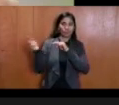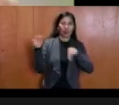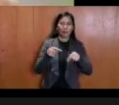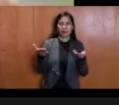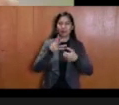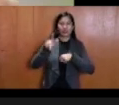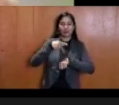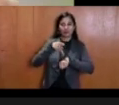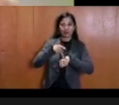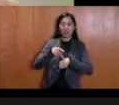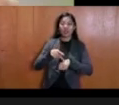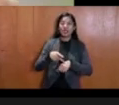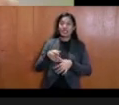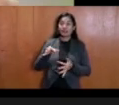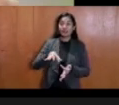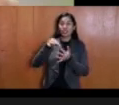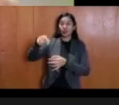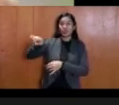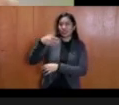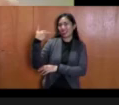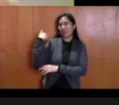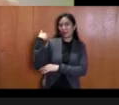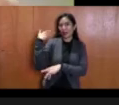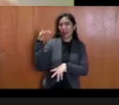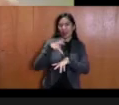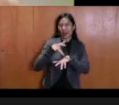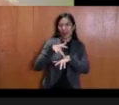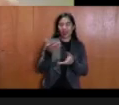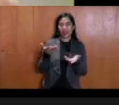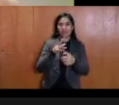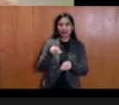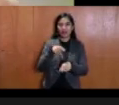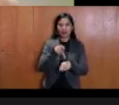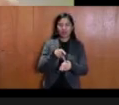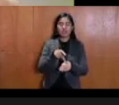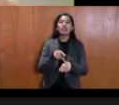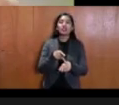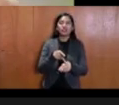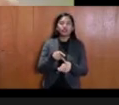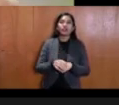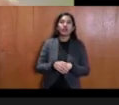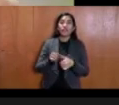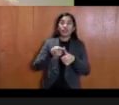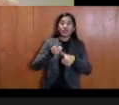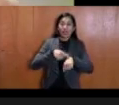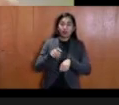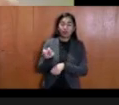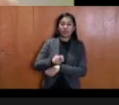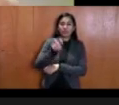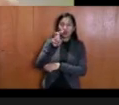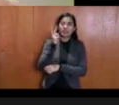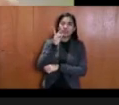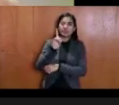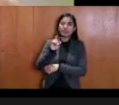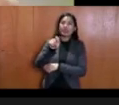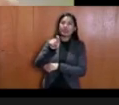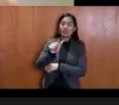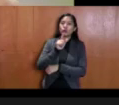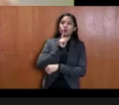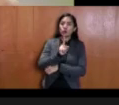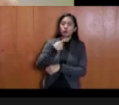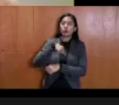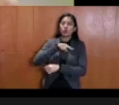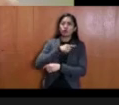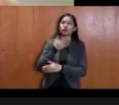at all. So this is what we call bona fide or first-time travelers, because we've seen in the data that we really are quite good